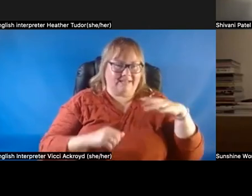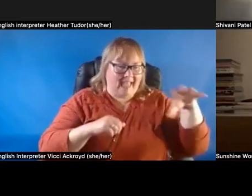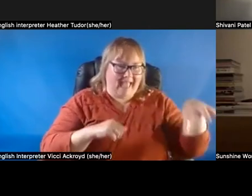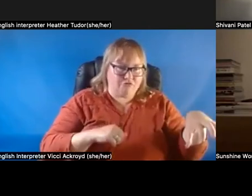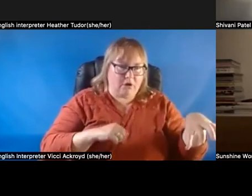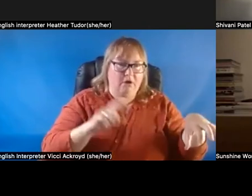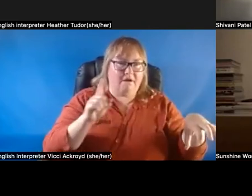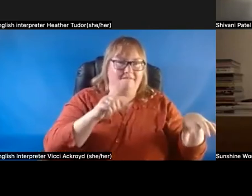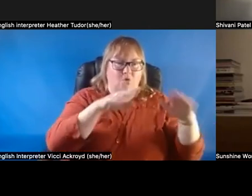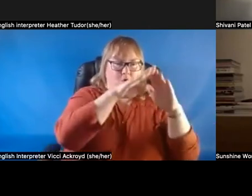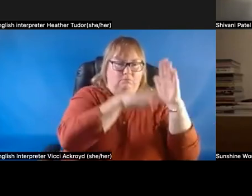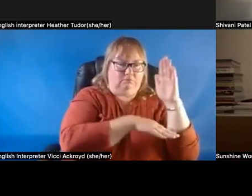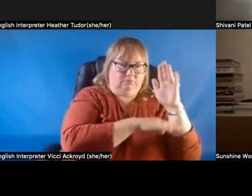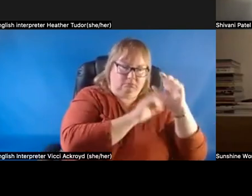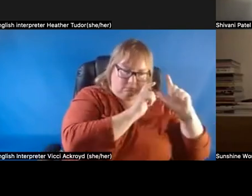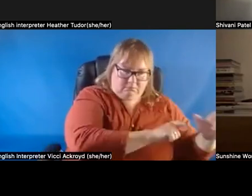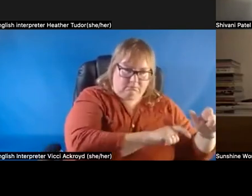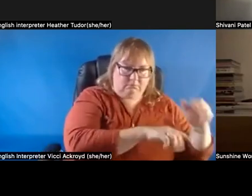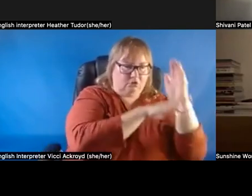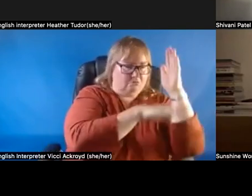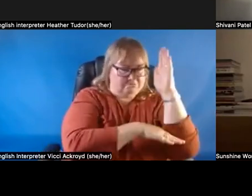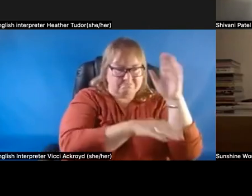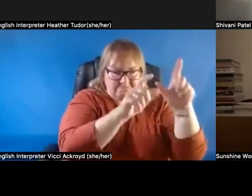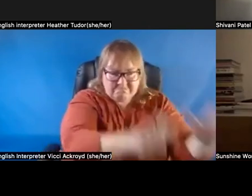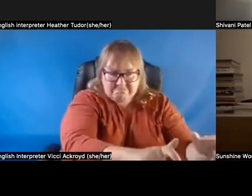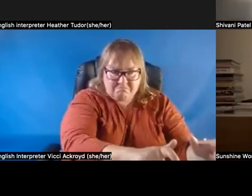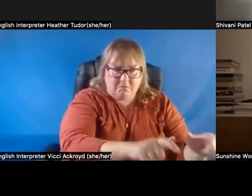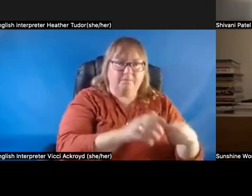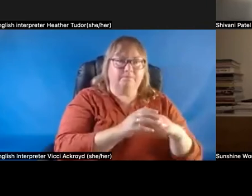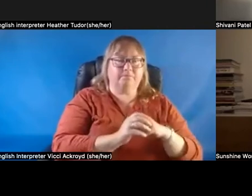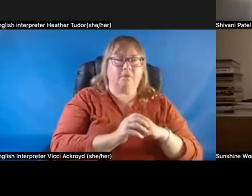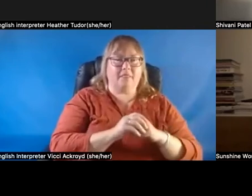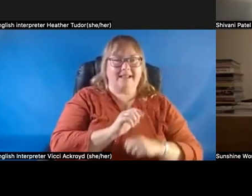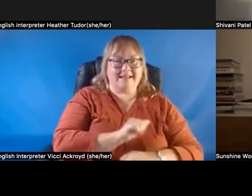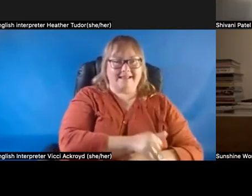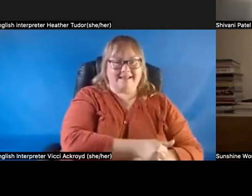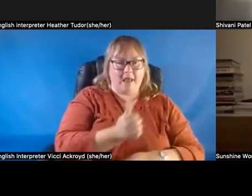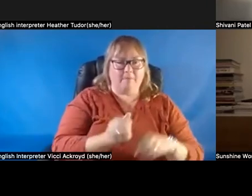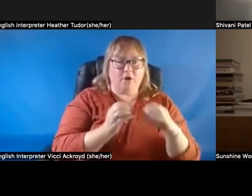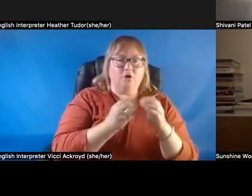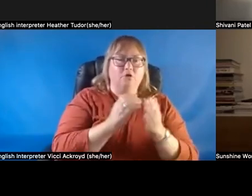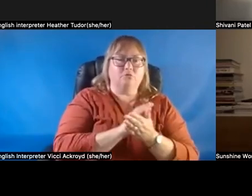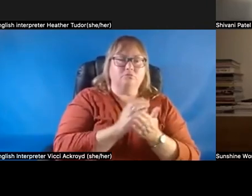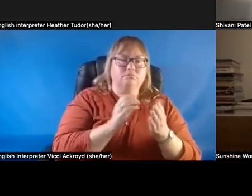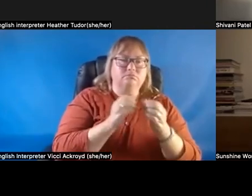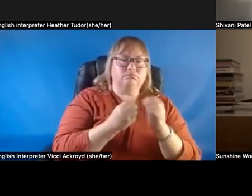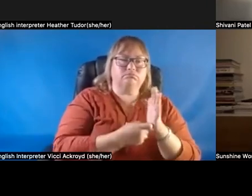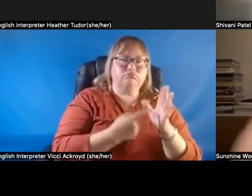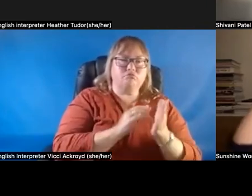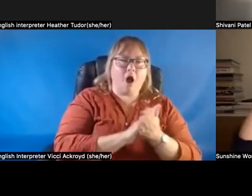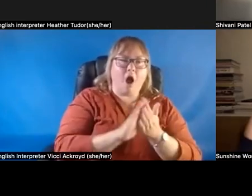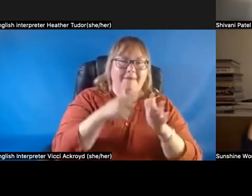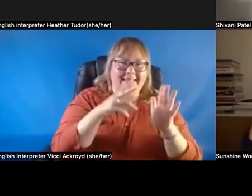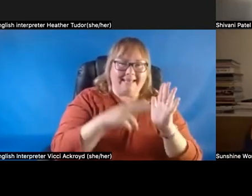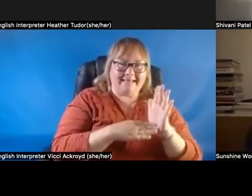caste. So like one of the Brahmin neighbor came to invite to the